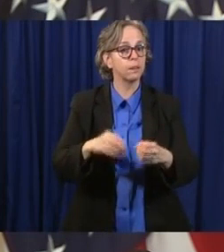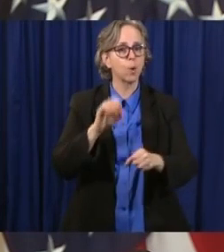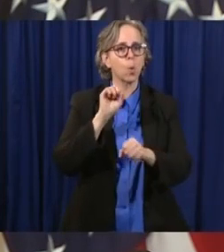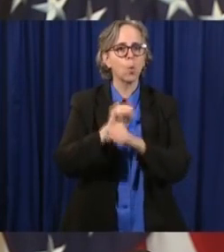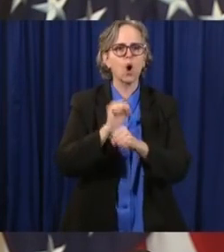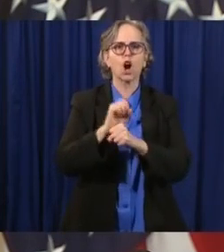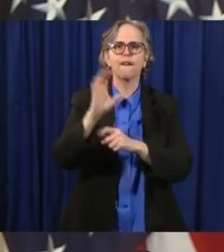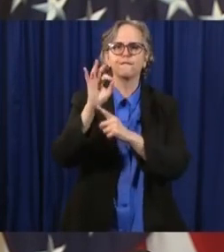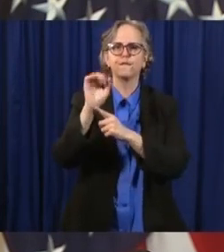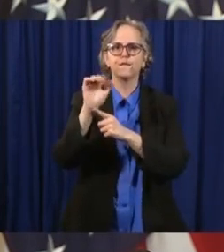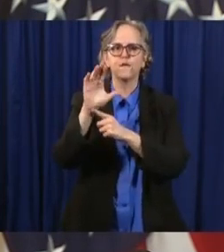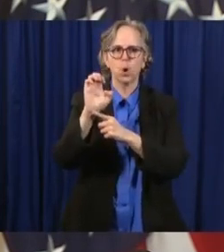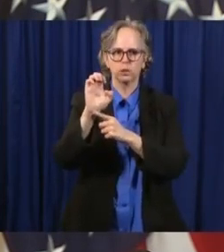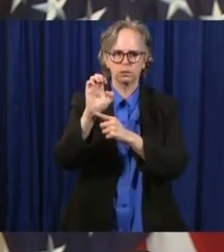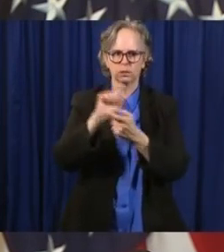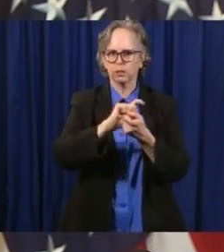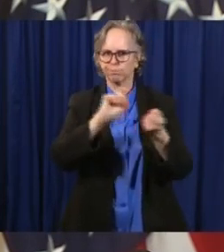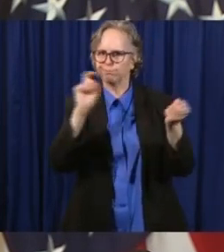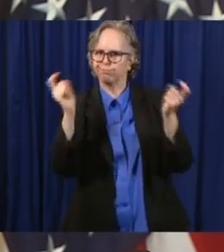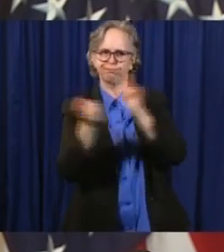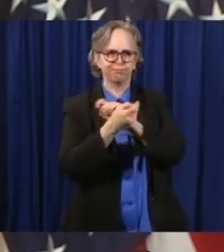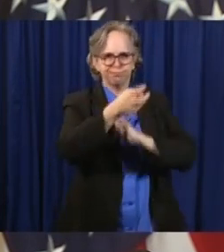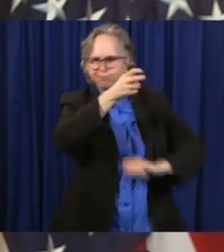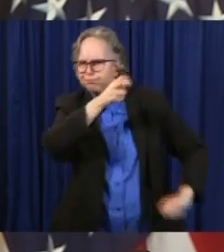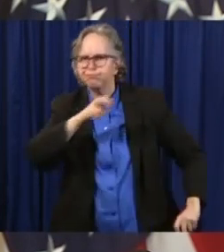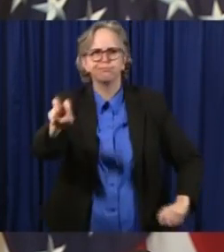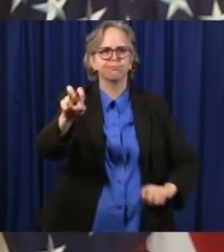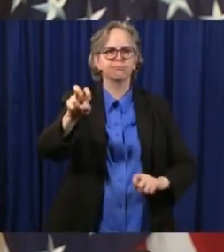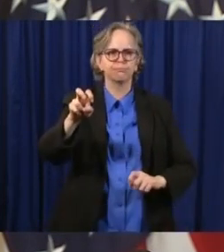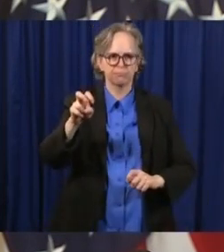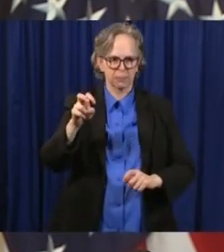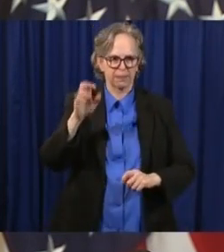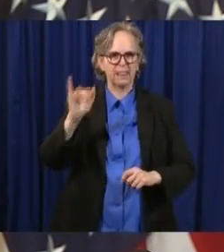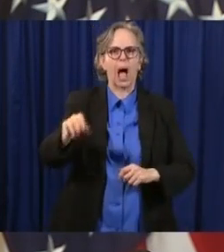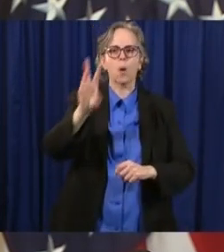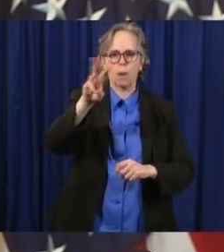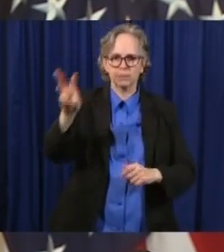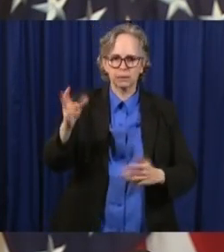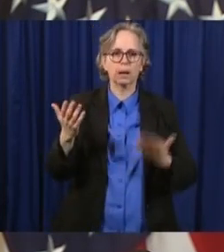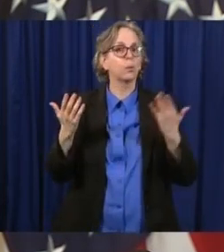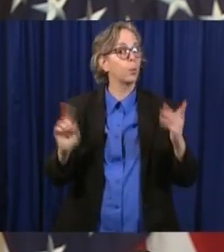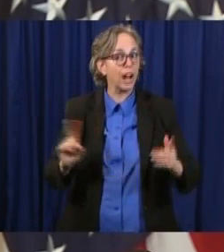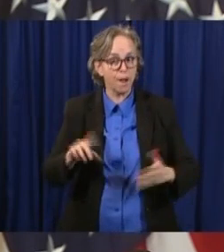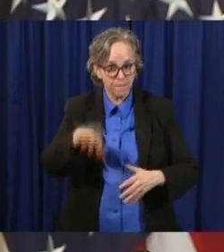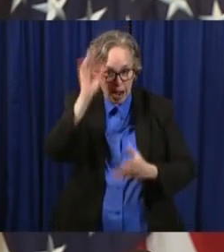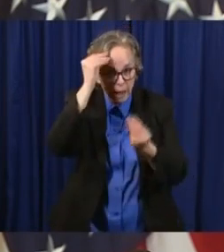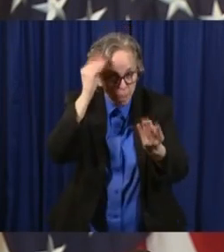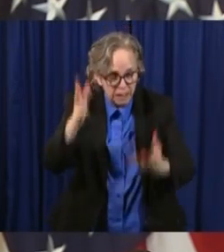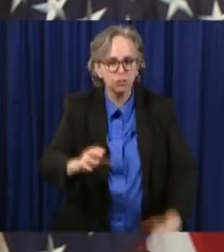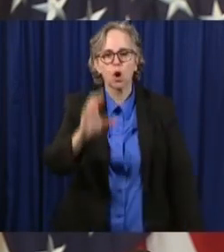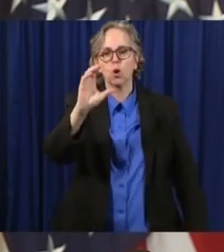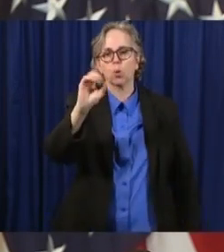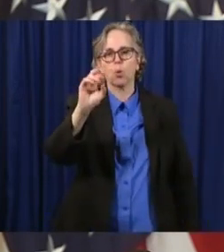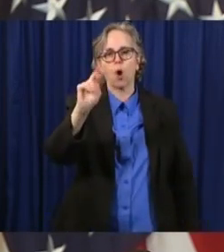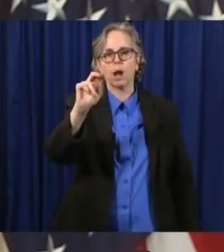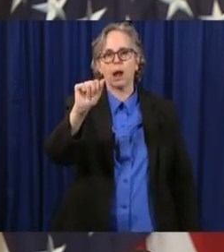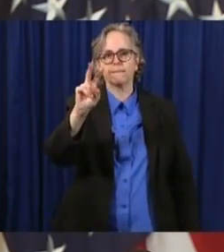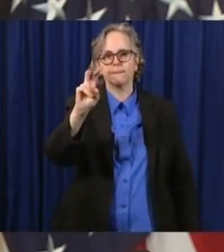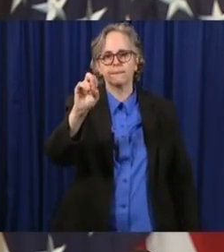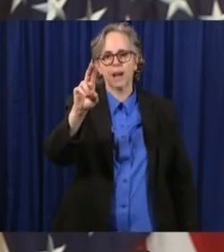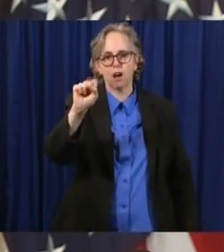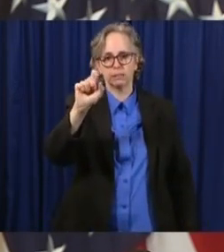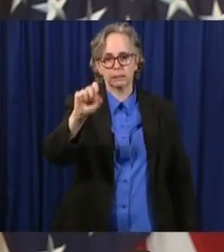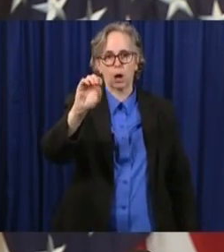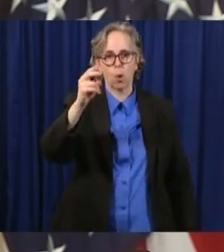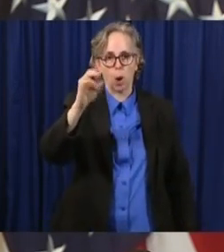website, coronavirus.ohio.gov/job search, and it has postings for essential jobs that employers